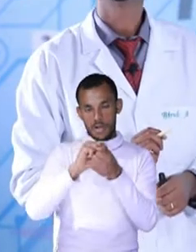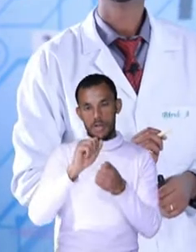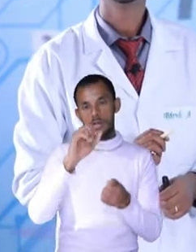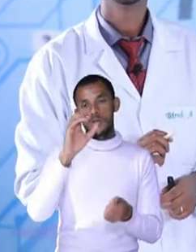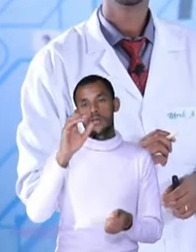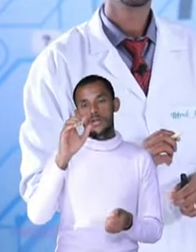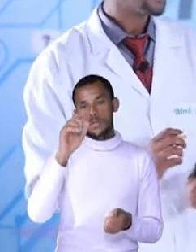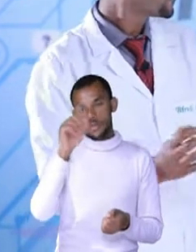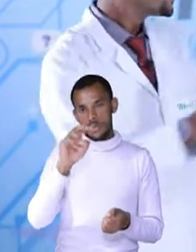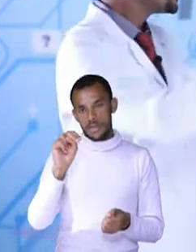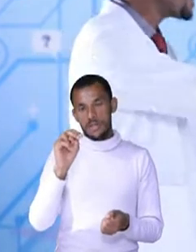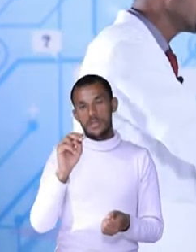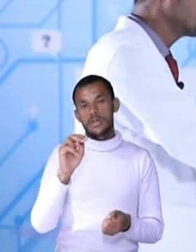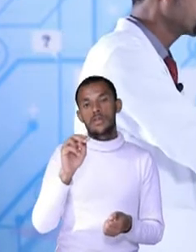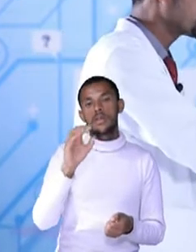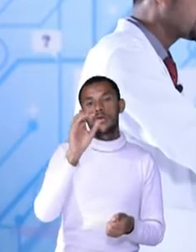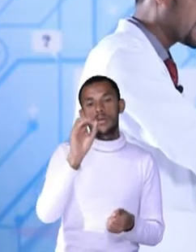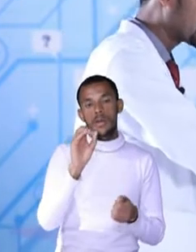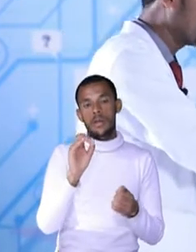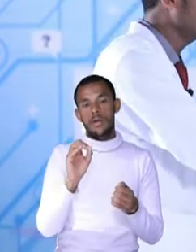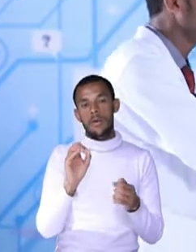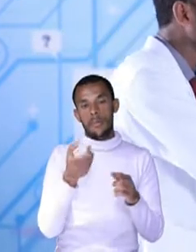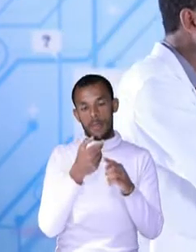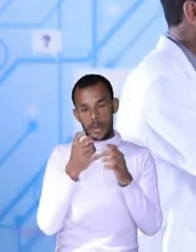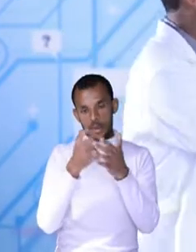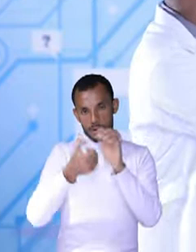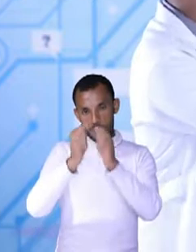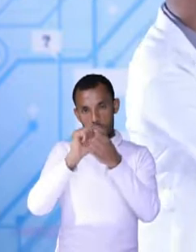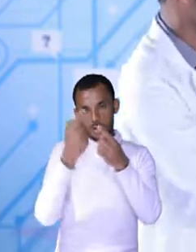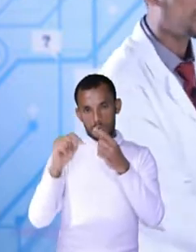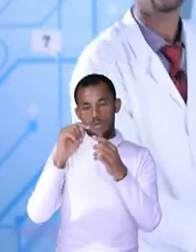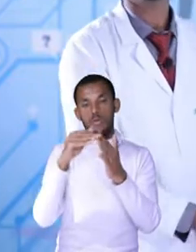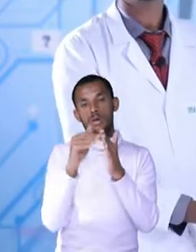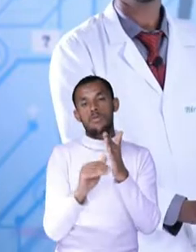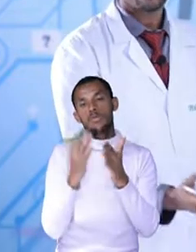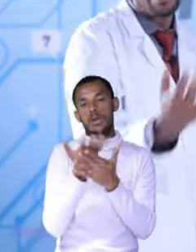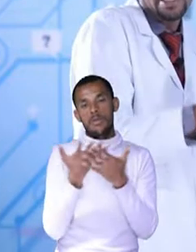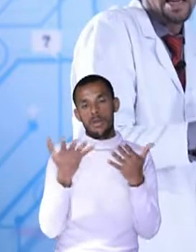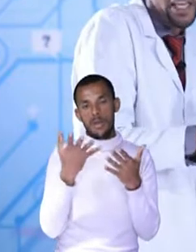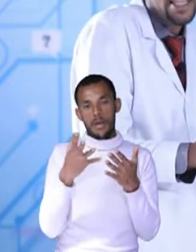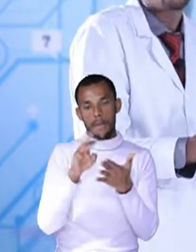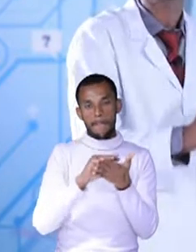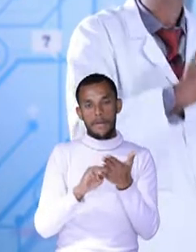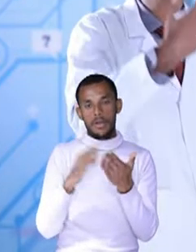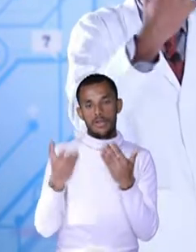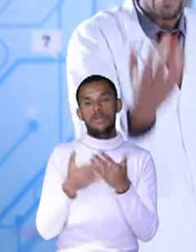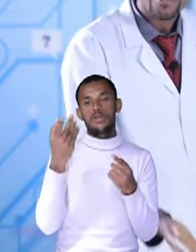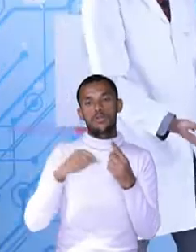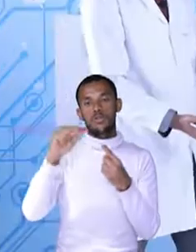O2. Therefore, non-reduced substance converted into reduced substance, a mineral easy